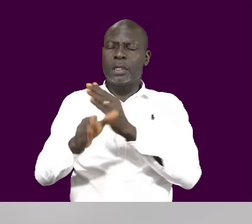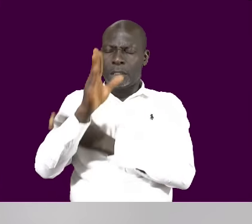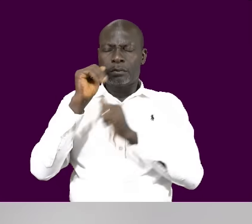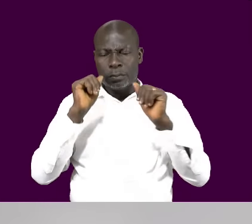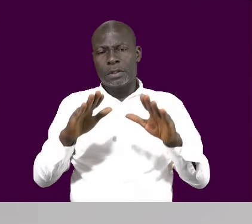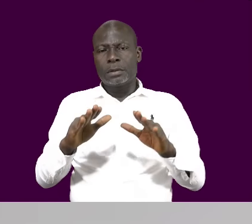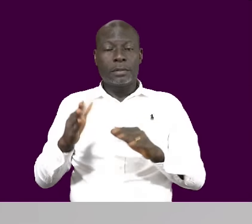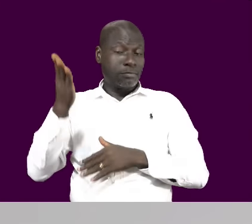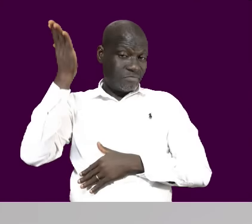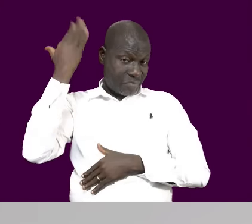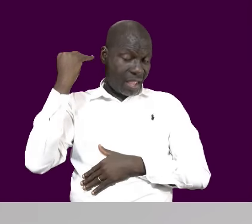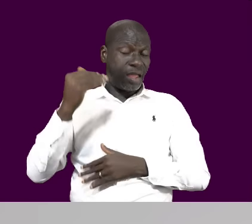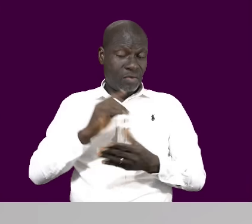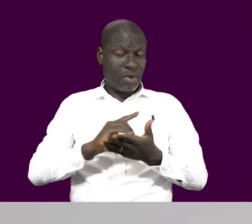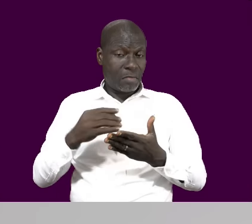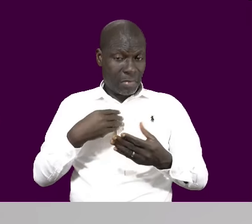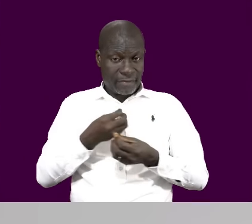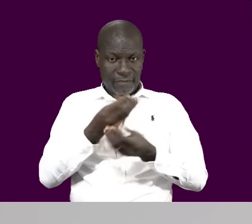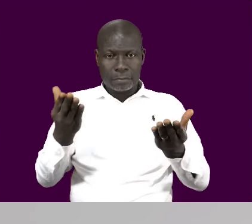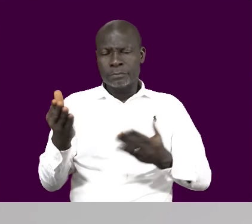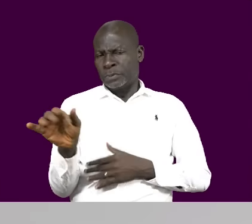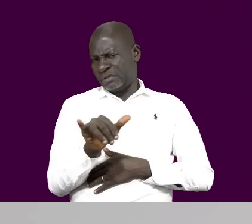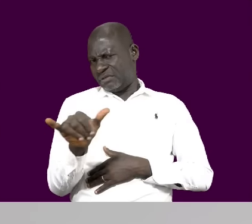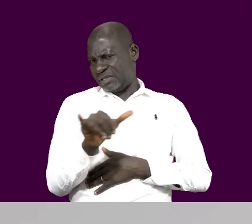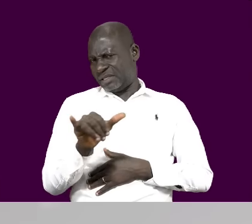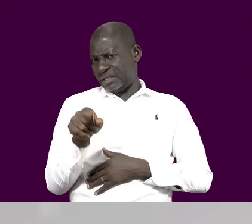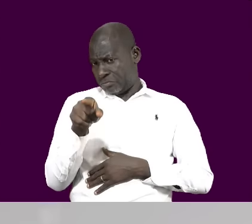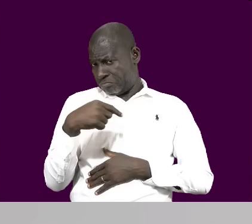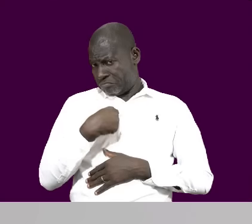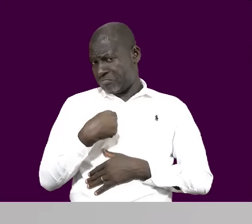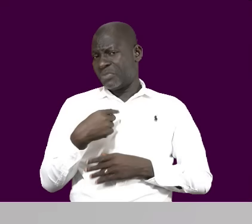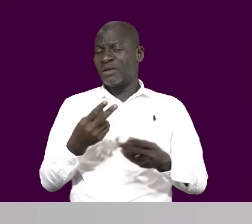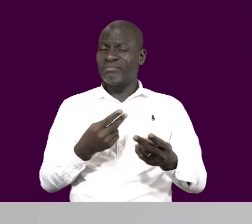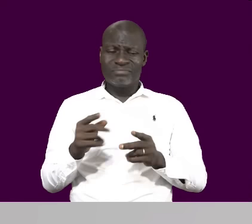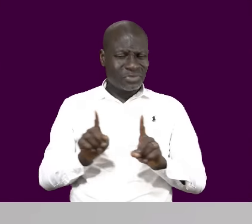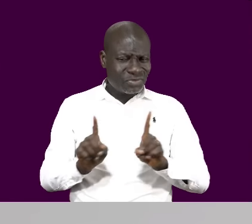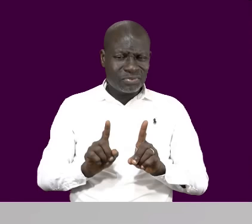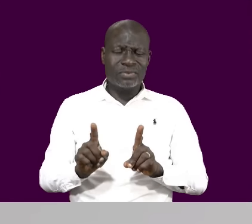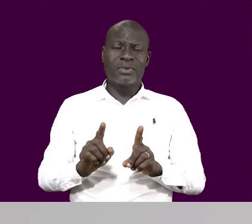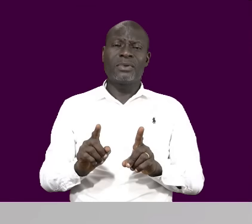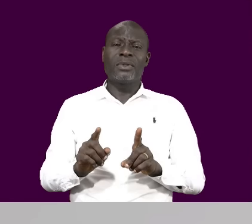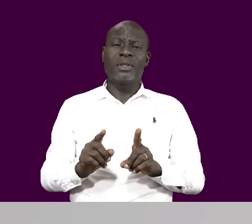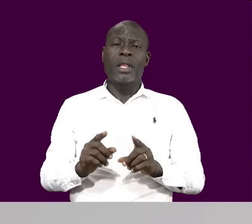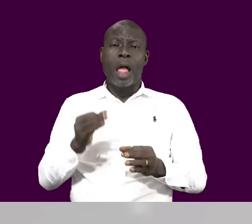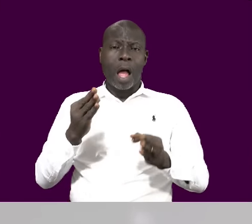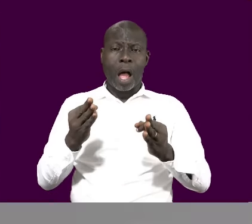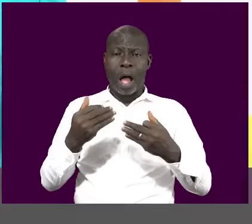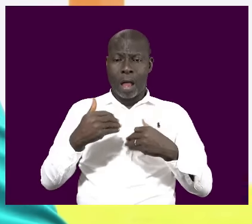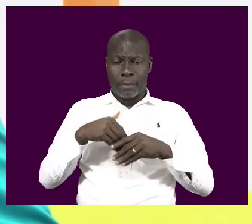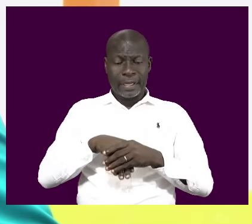etwa meka kyerɛ wɔ no sei ɛna ɛsasa me ne wo mienu nyina yɛyɔ sɛ yɛte ɔman mu